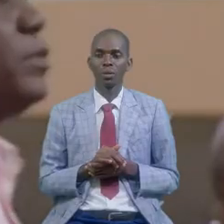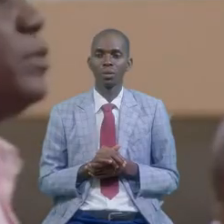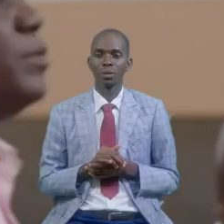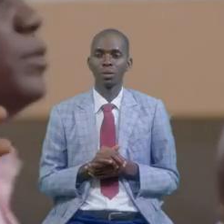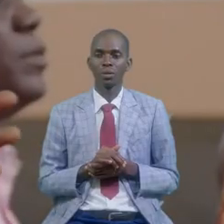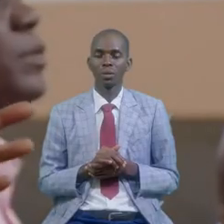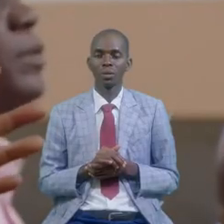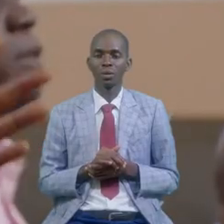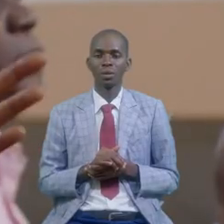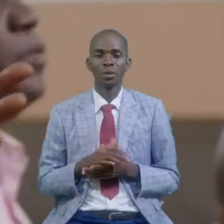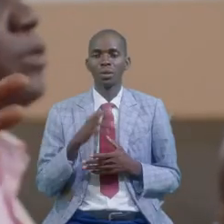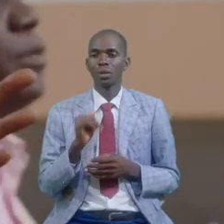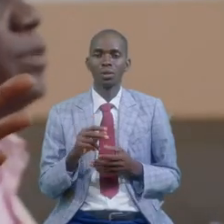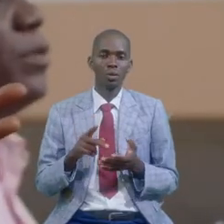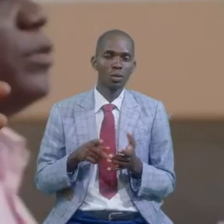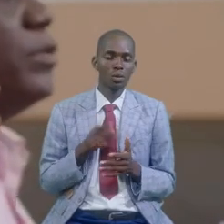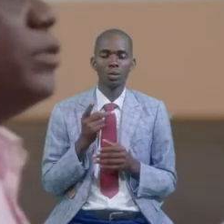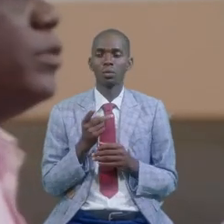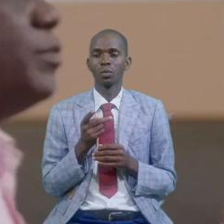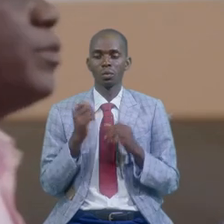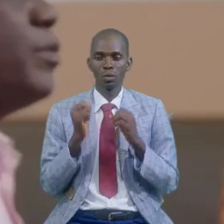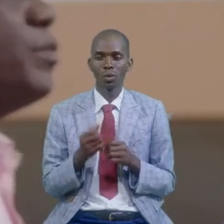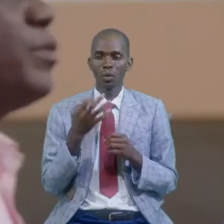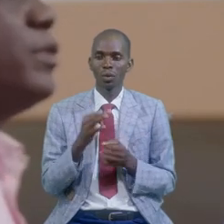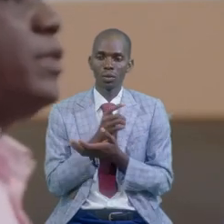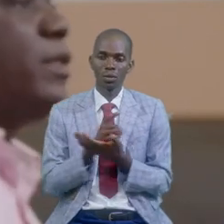Double portion of divine authority, ask him.